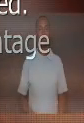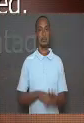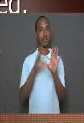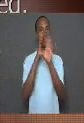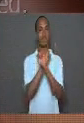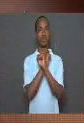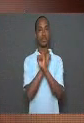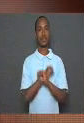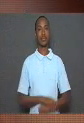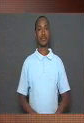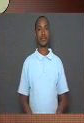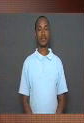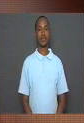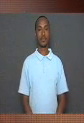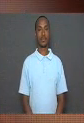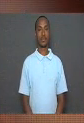Time's up.